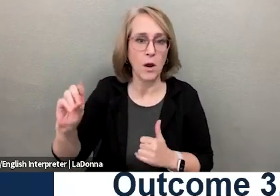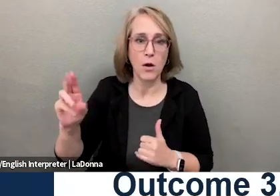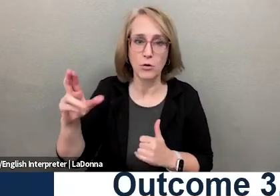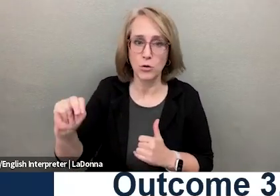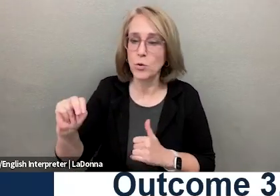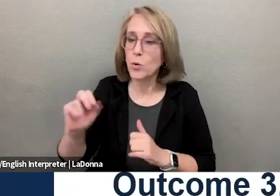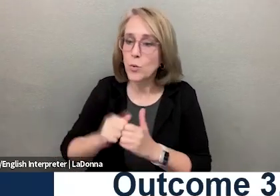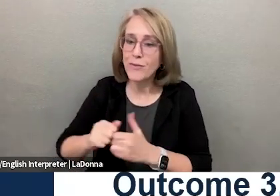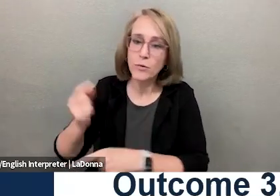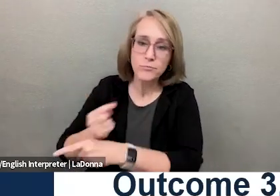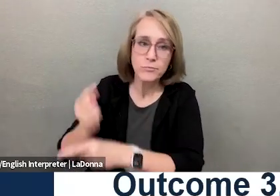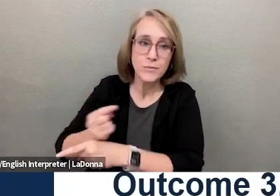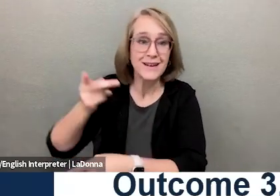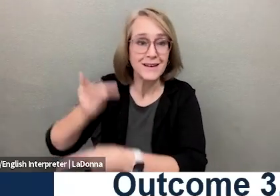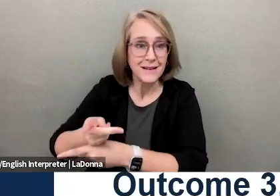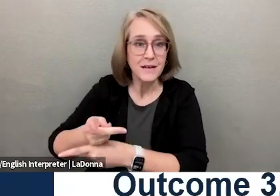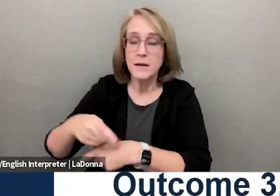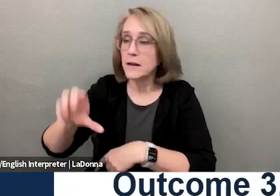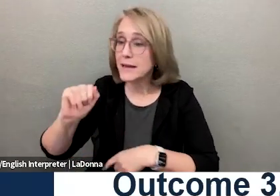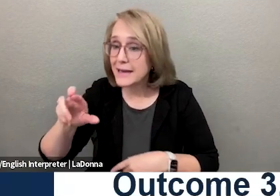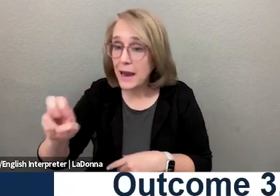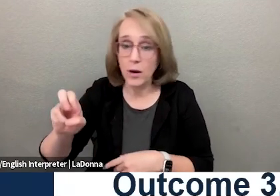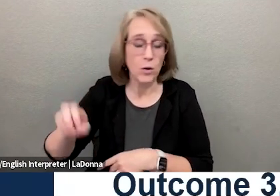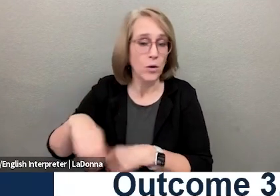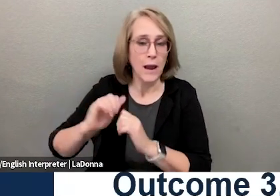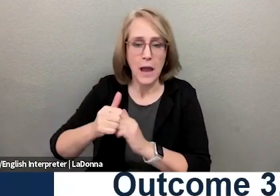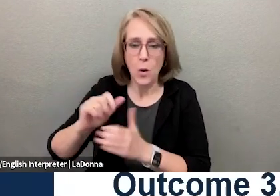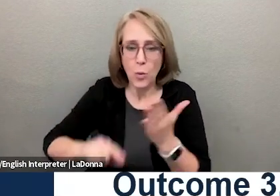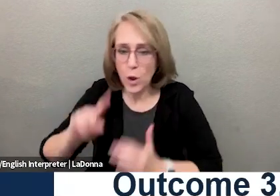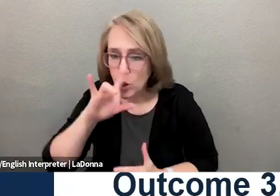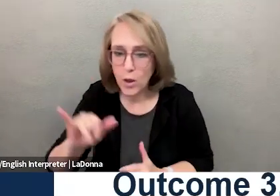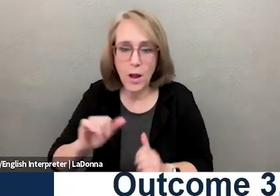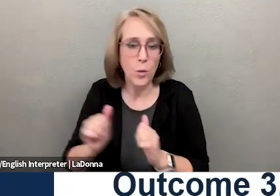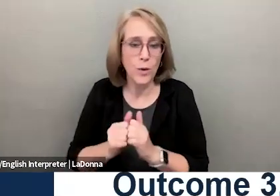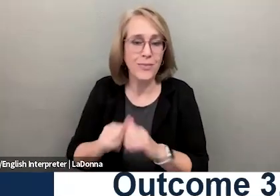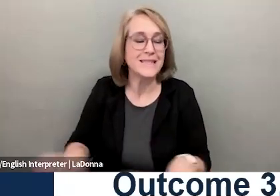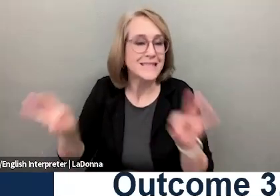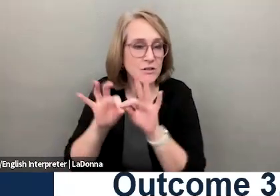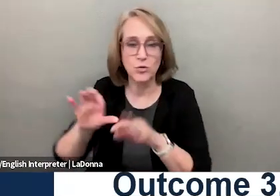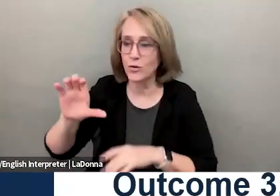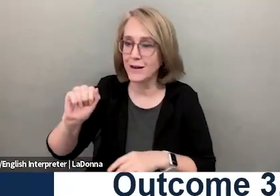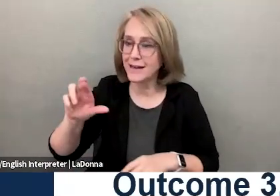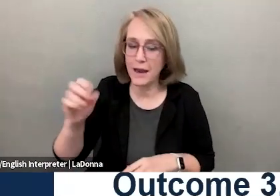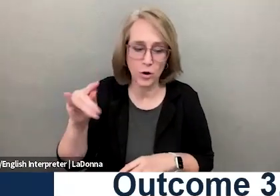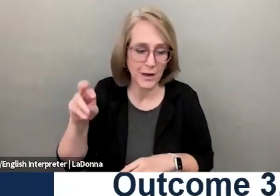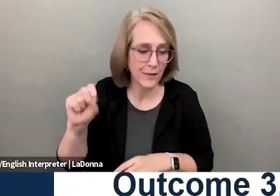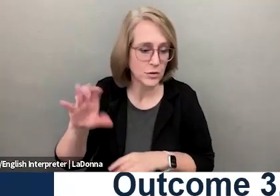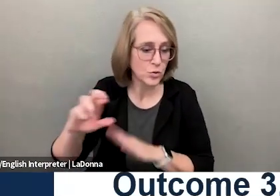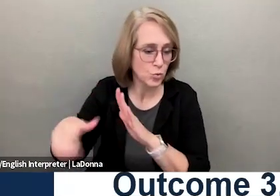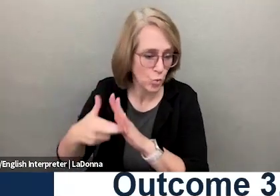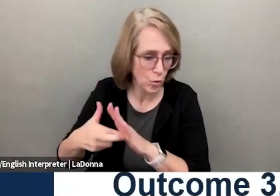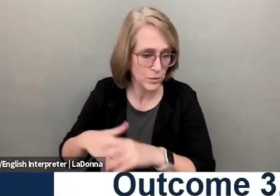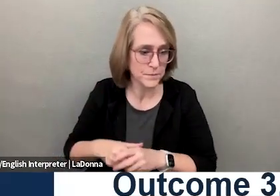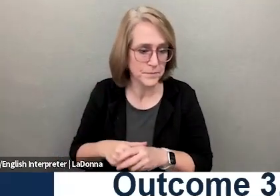So when we look at the reauthorization of the Older Americans Act and subsequently increased appropriations, it's really key